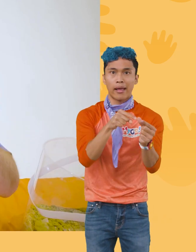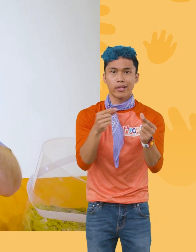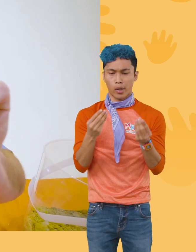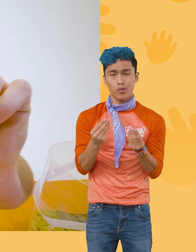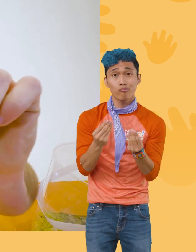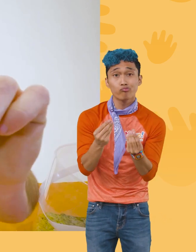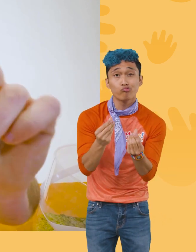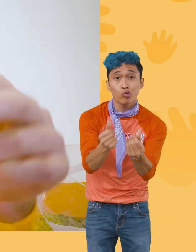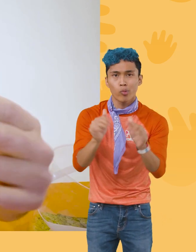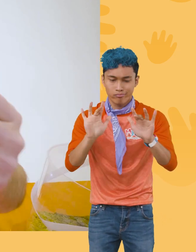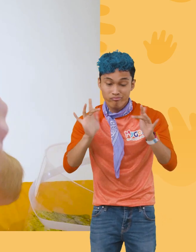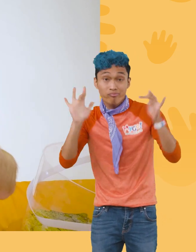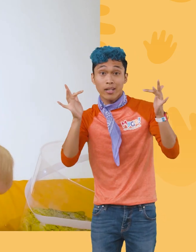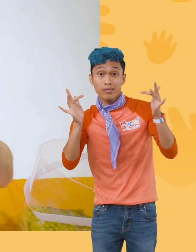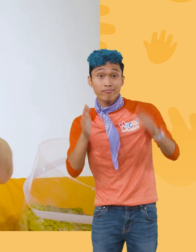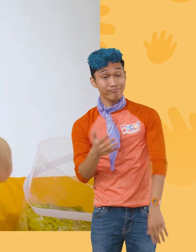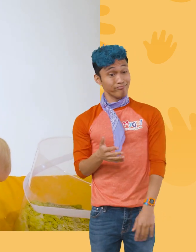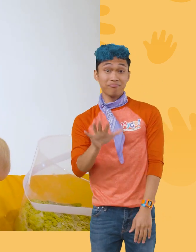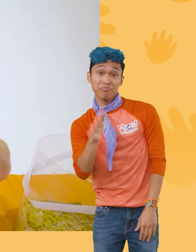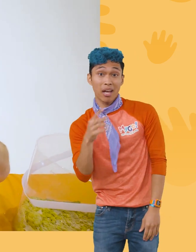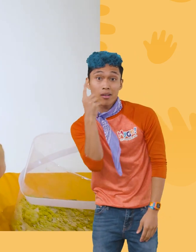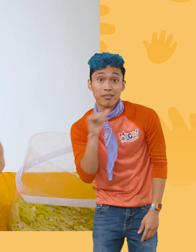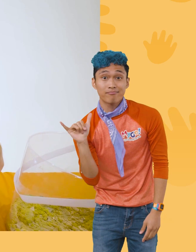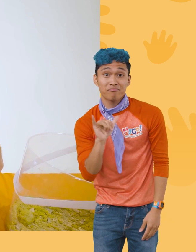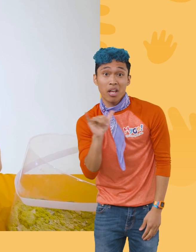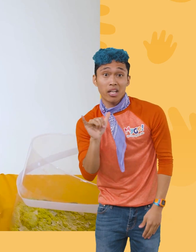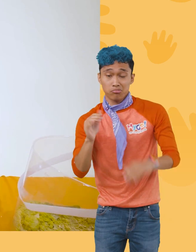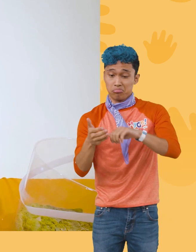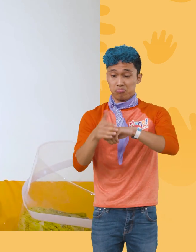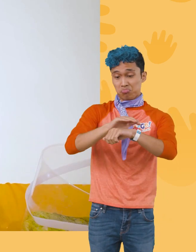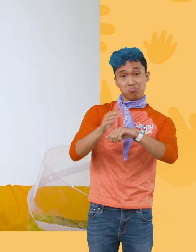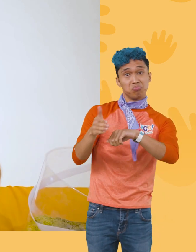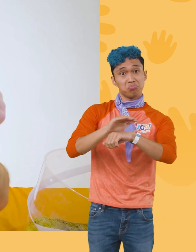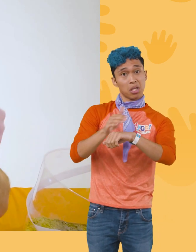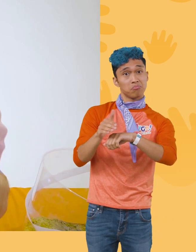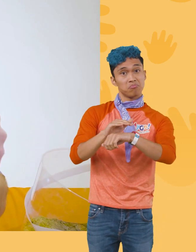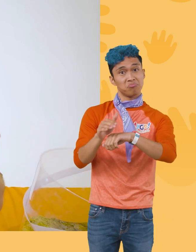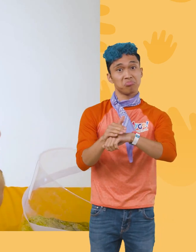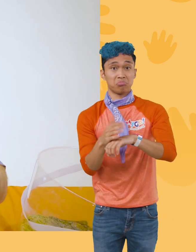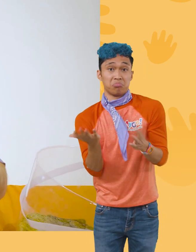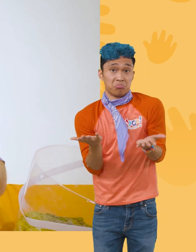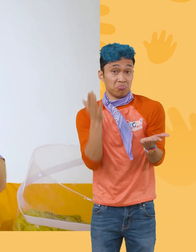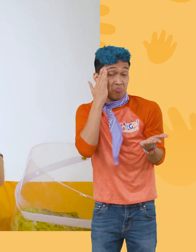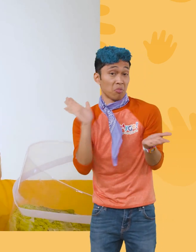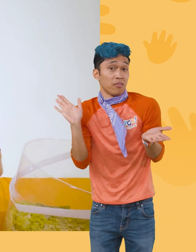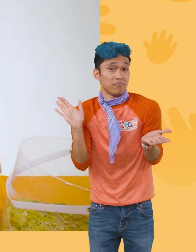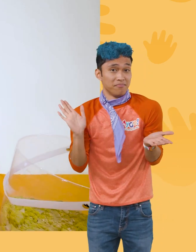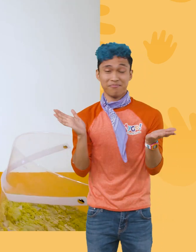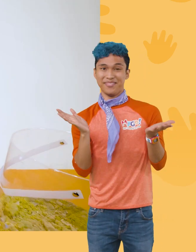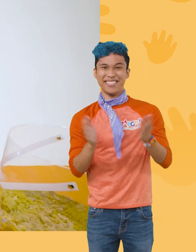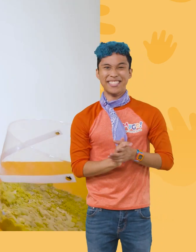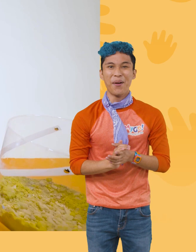so smooth and shiny. Huh, kind of looks like a shell of some sort. I don't